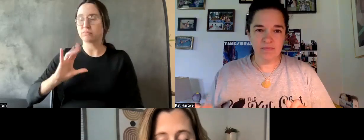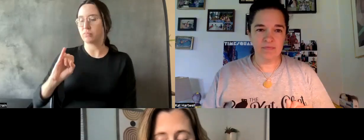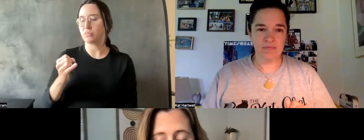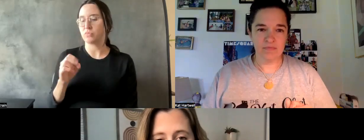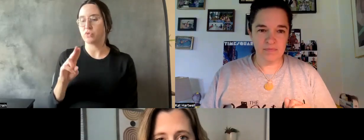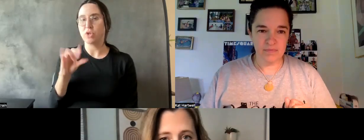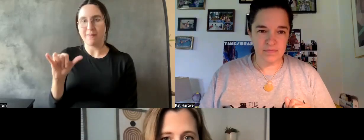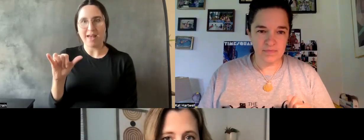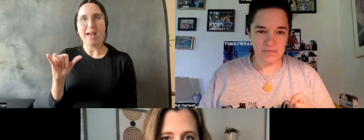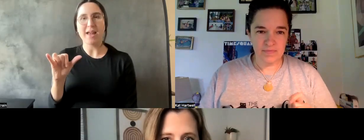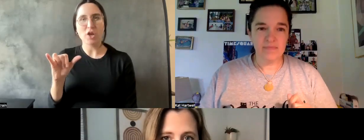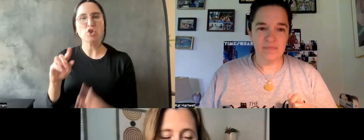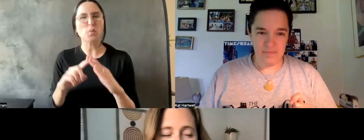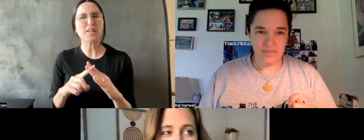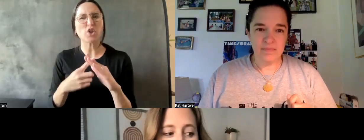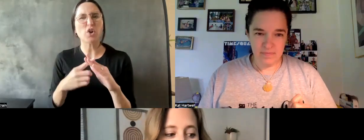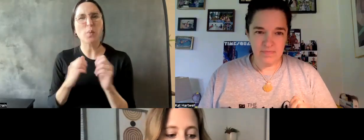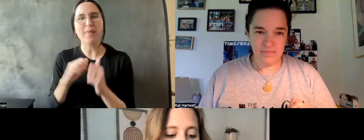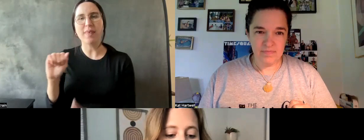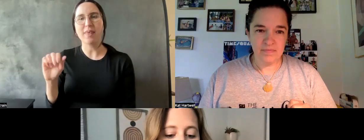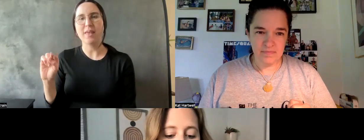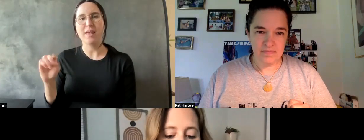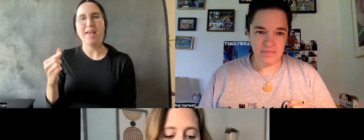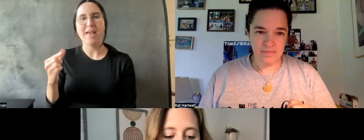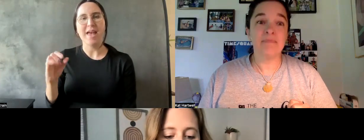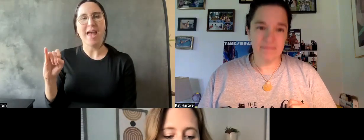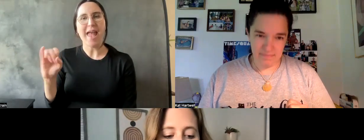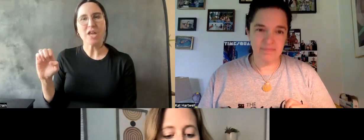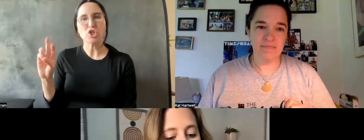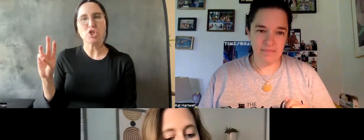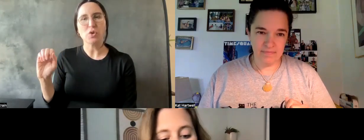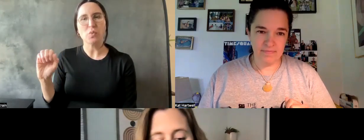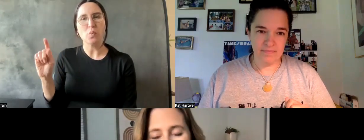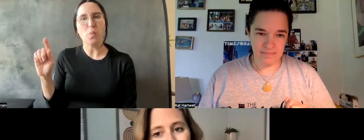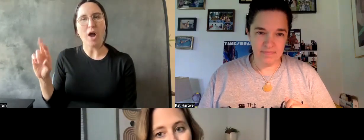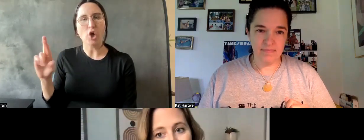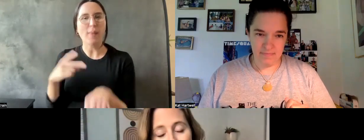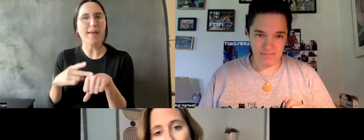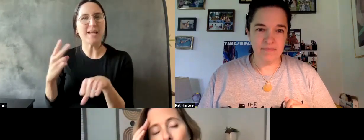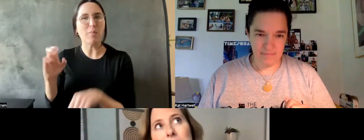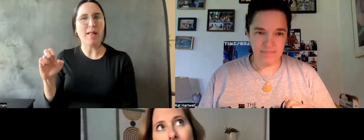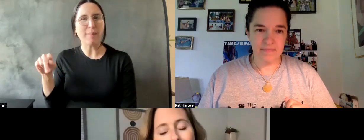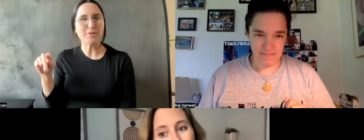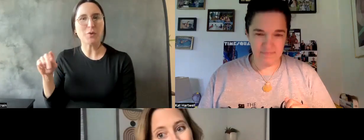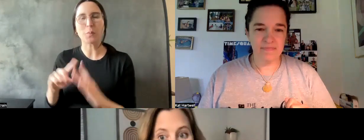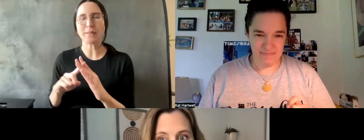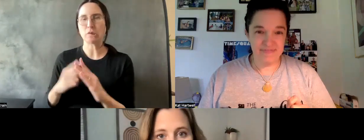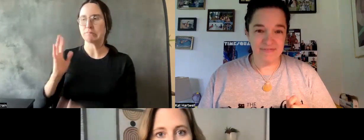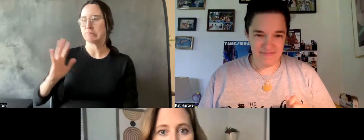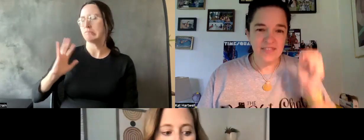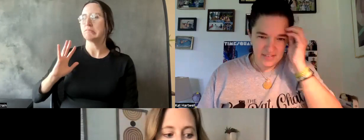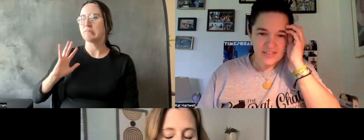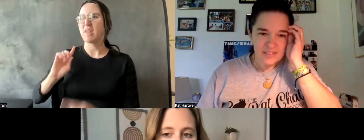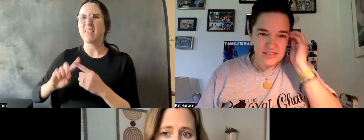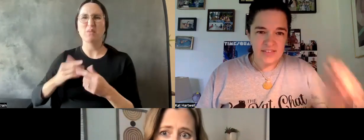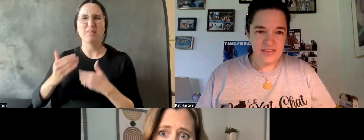with the Andrew Walker like double episode in November. And then we really just kind of play it by ear. What's kind of putting